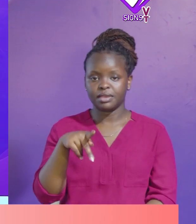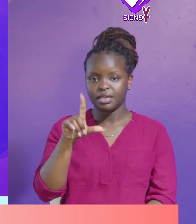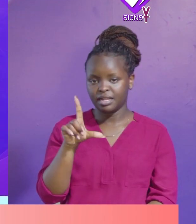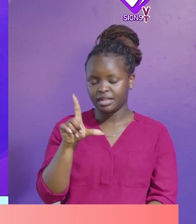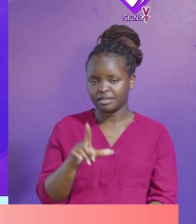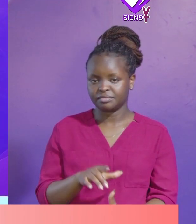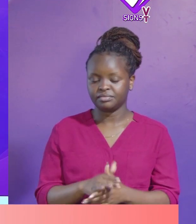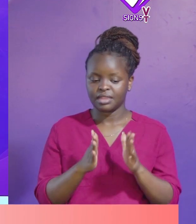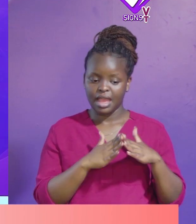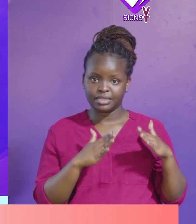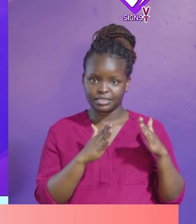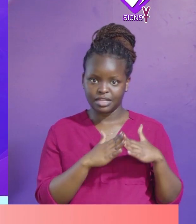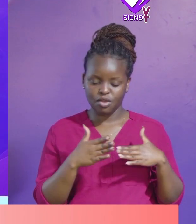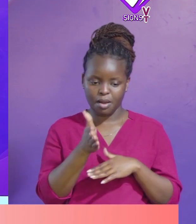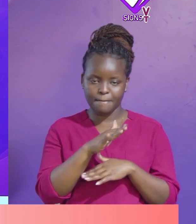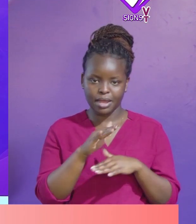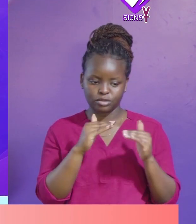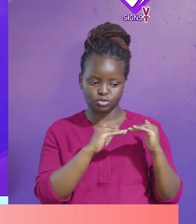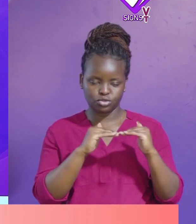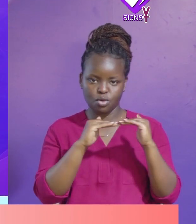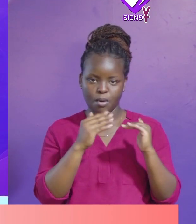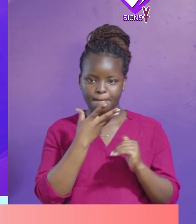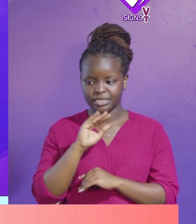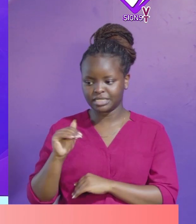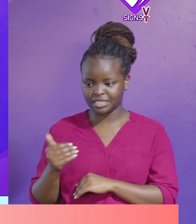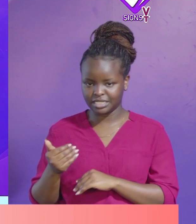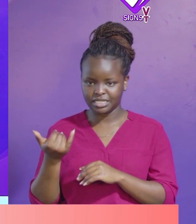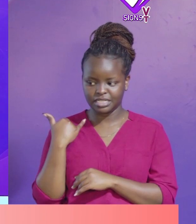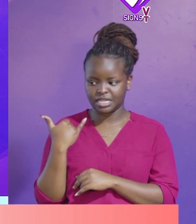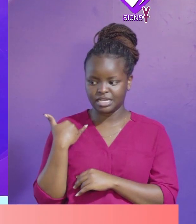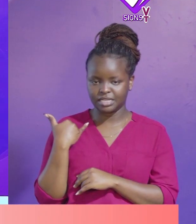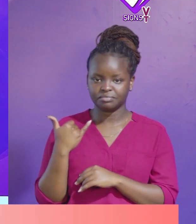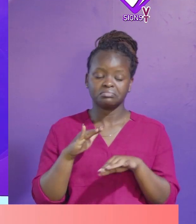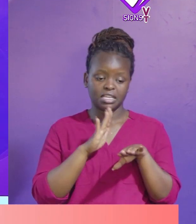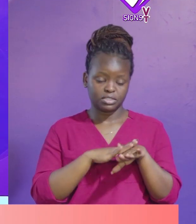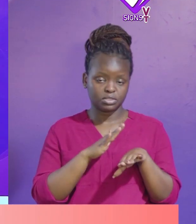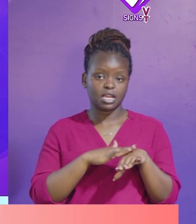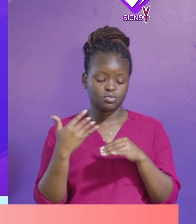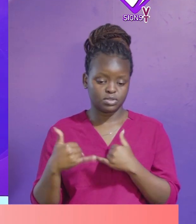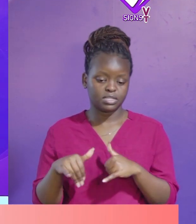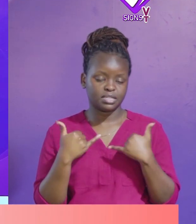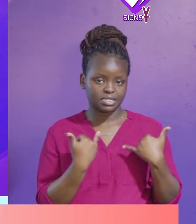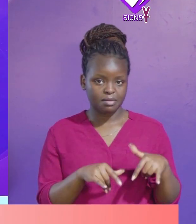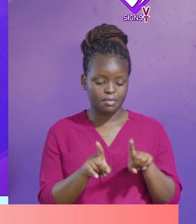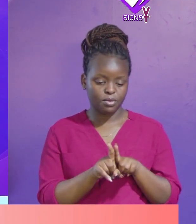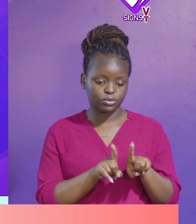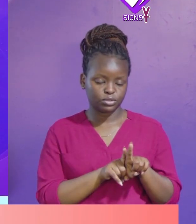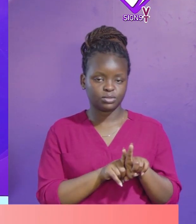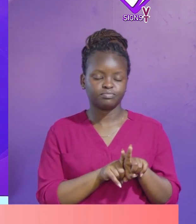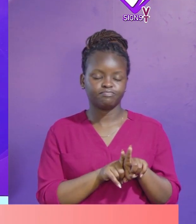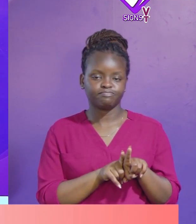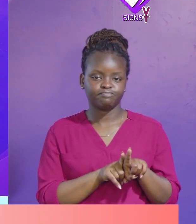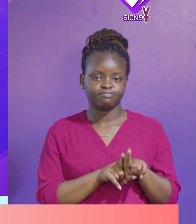saw Arsenal come back to draw against Manchester City yesterday. It was a good game, and it was also